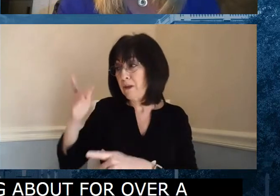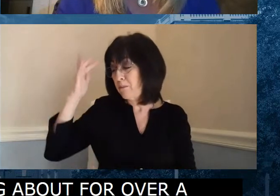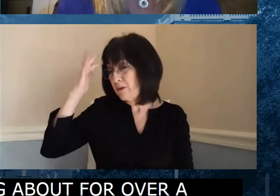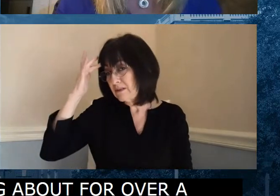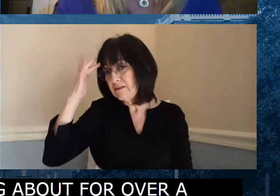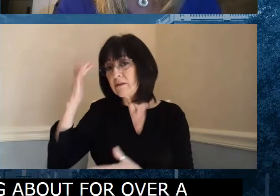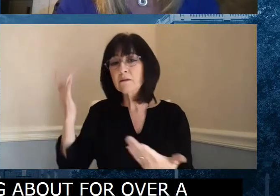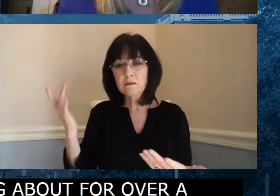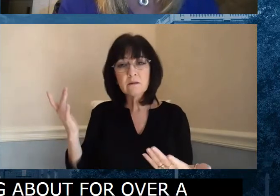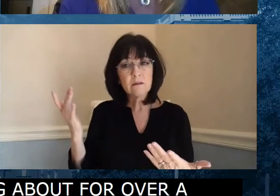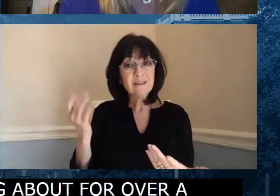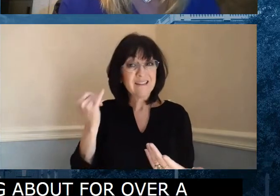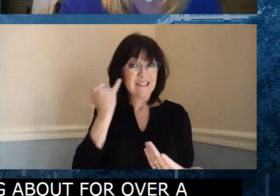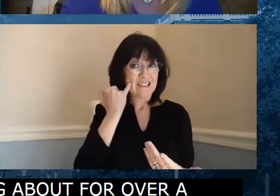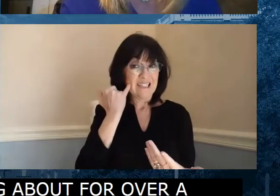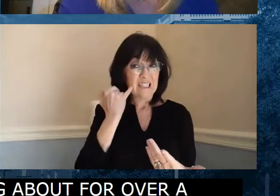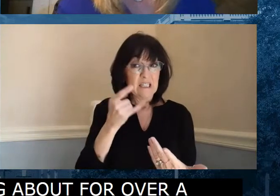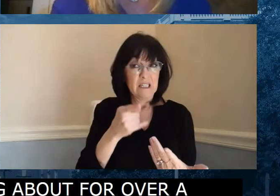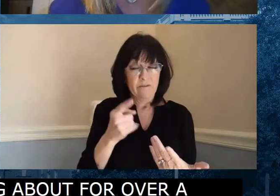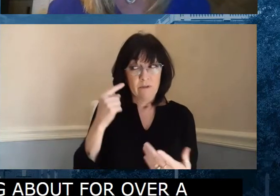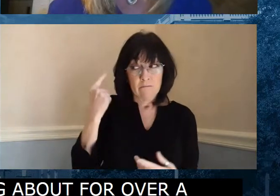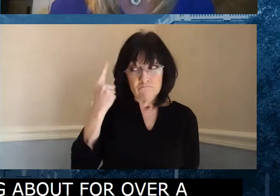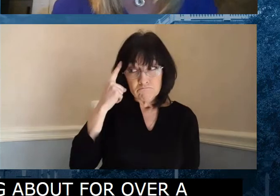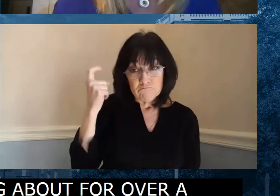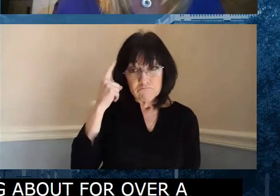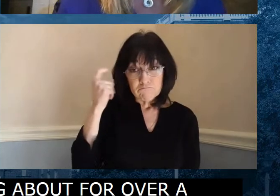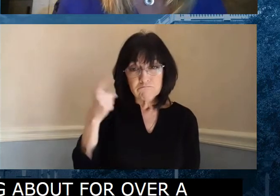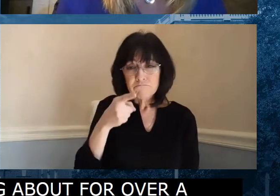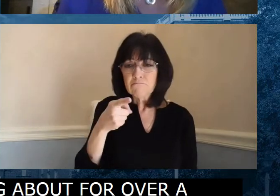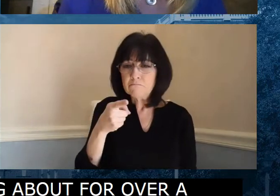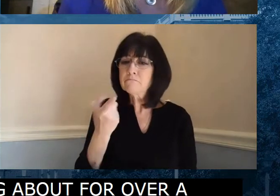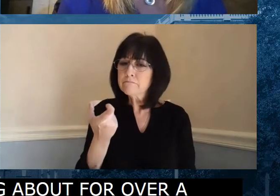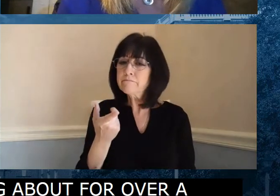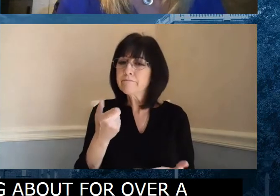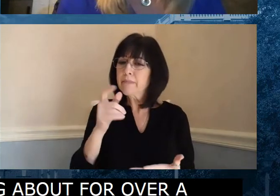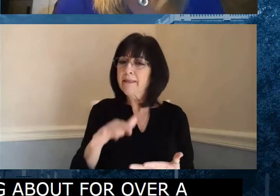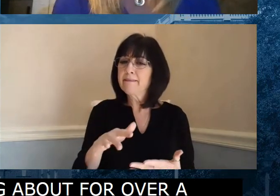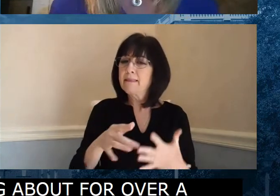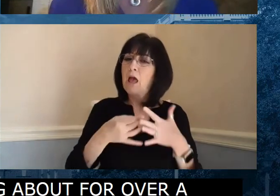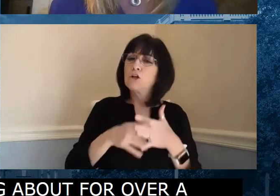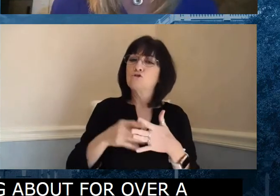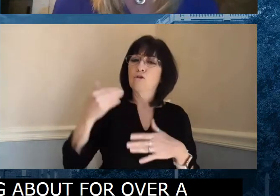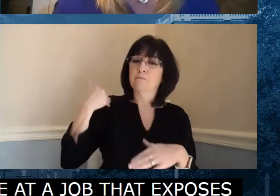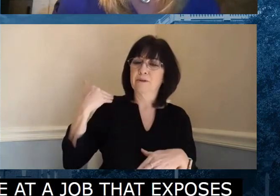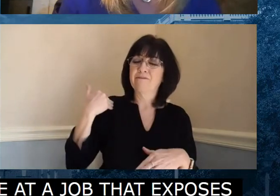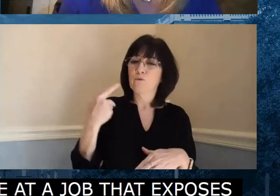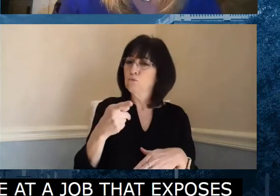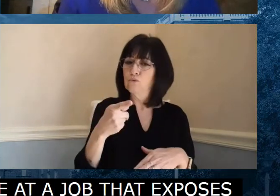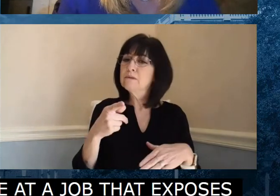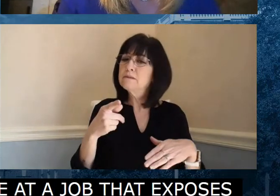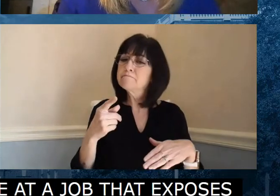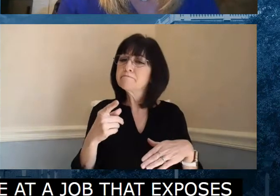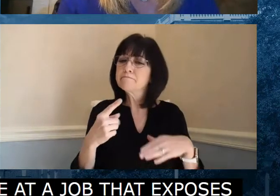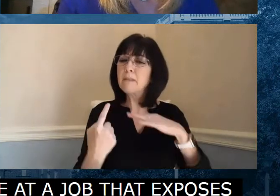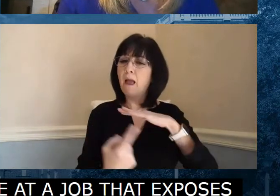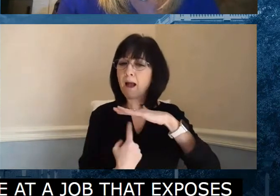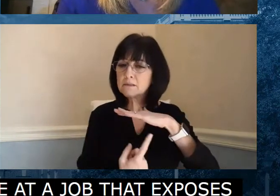and quarantine, if appropriate, really remain foundation to our boxing this virus in.